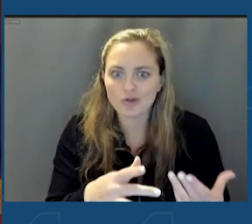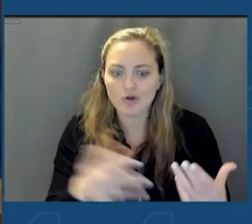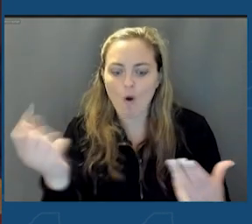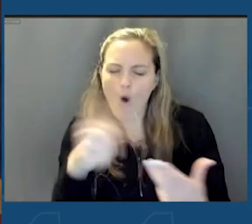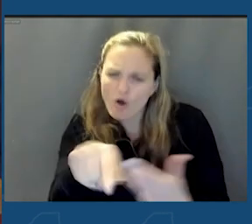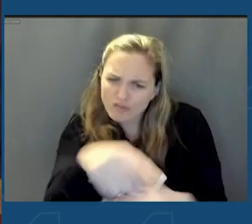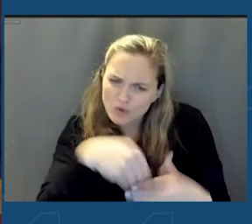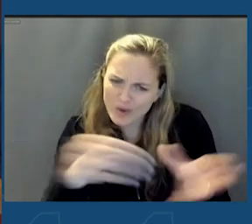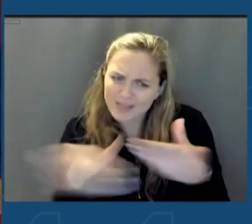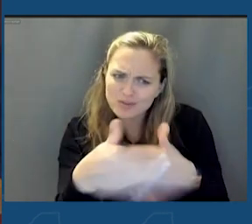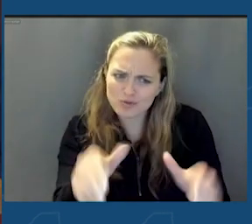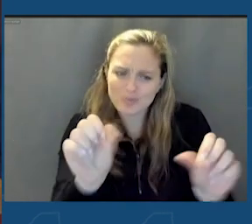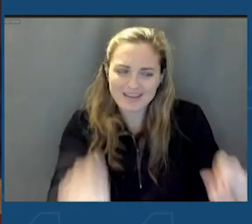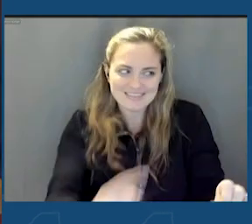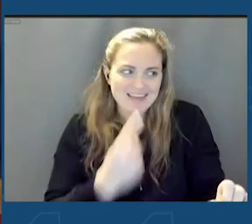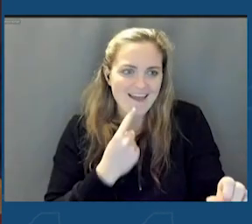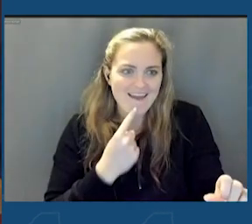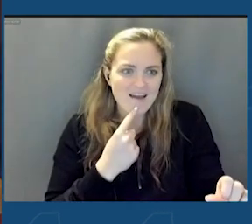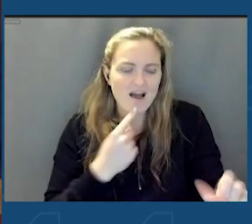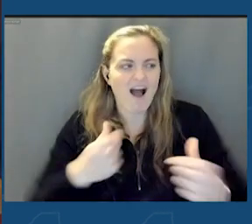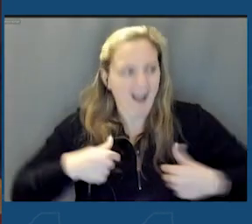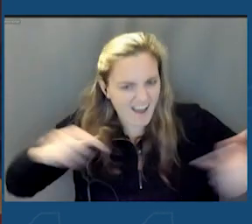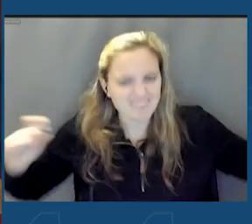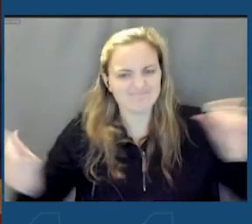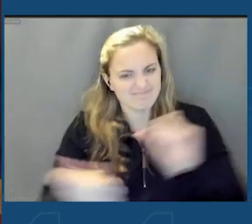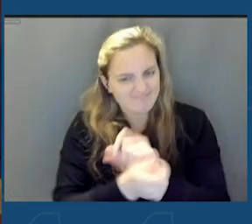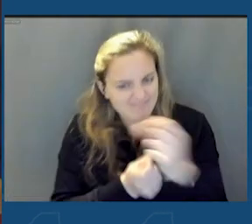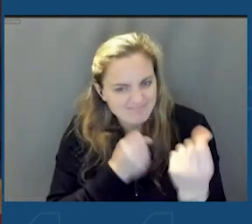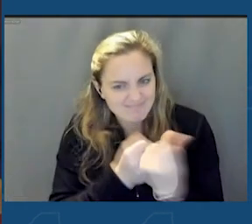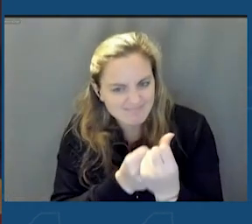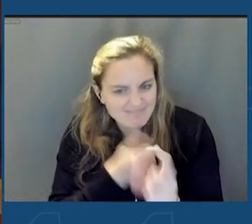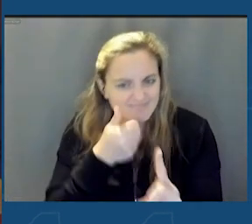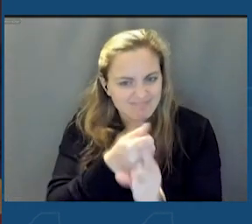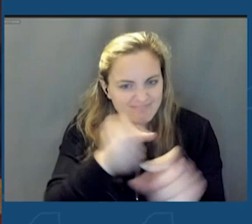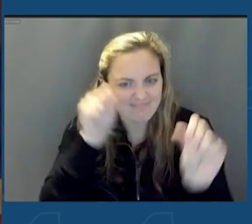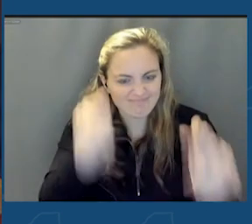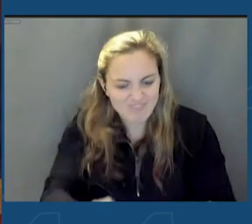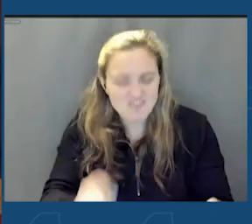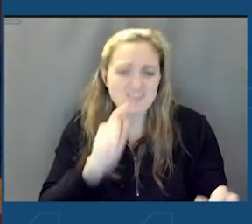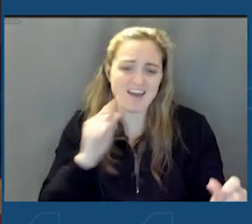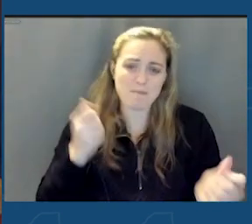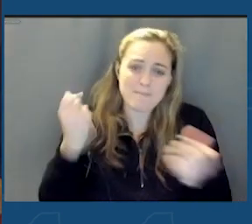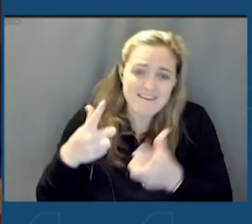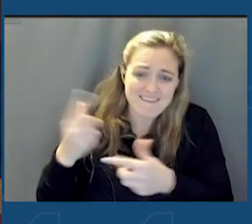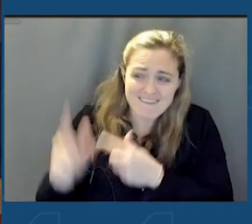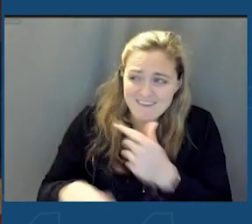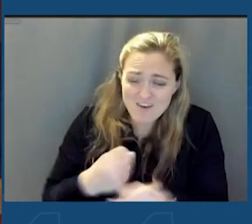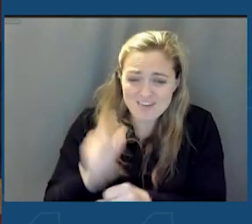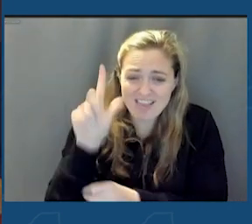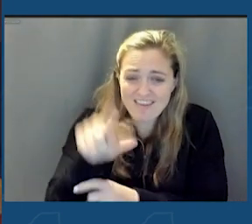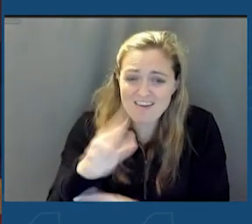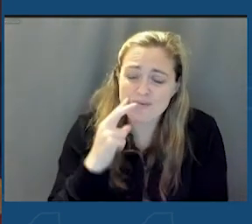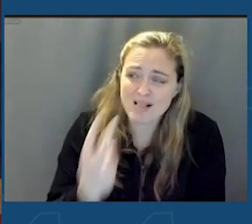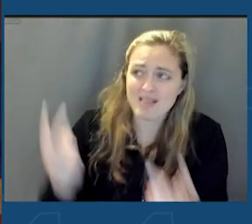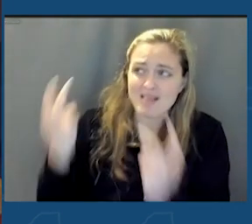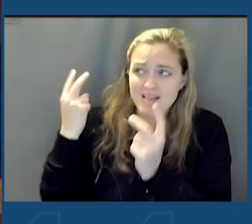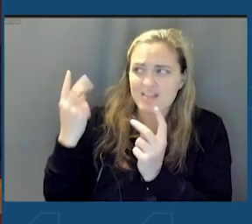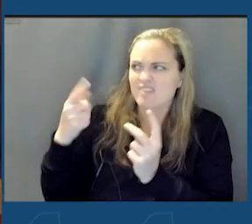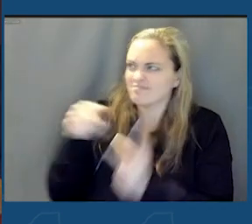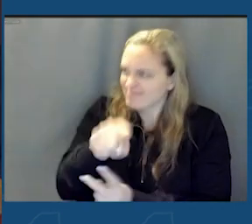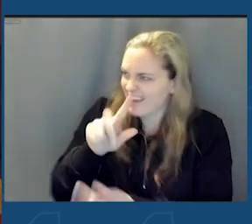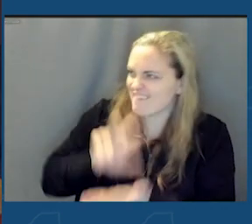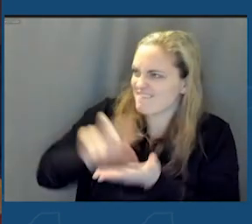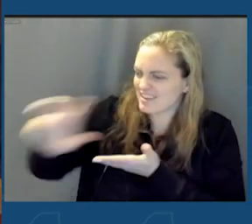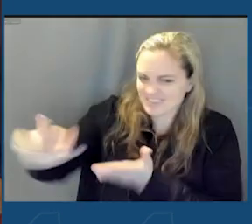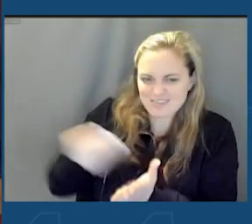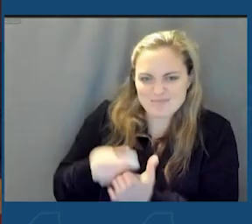be able to know that you made a difference. And people, generations from now, look back at us and say, we invested. We let